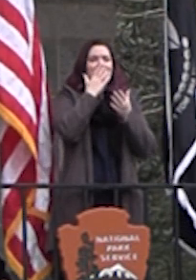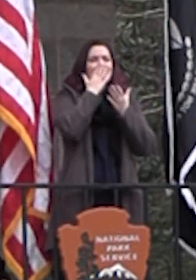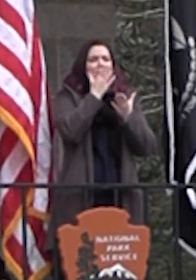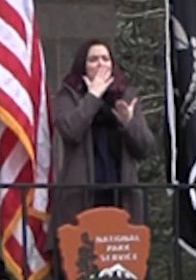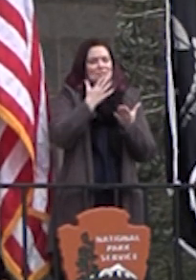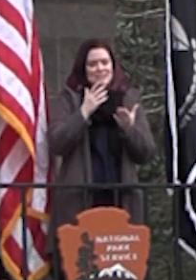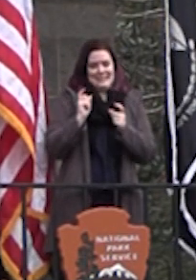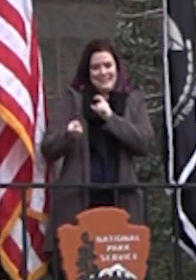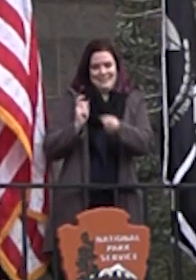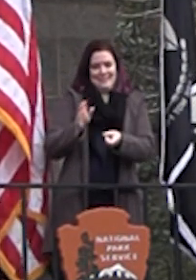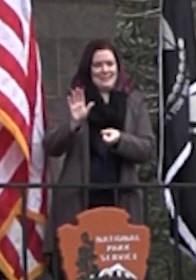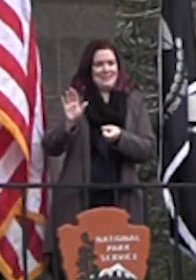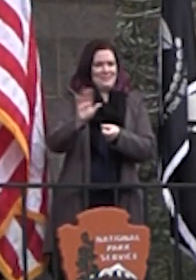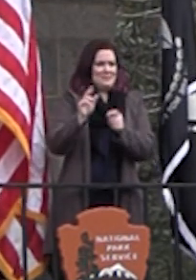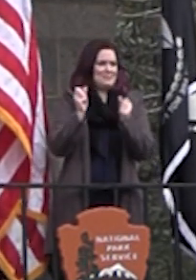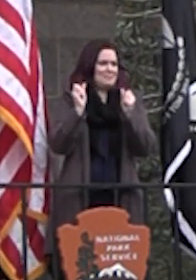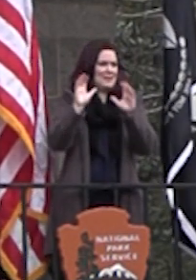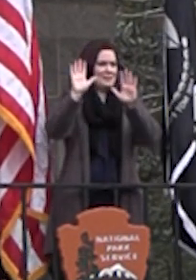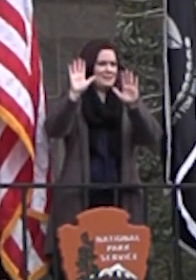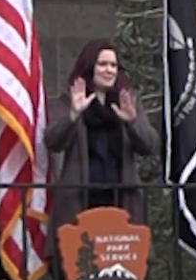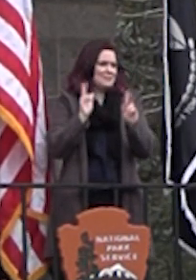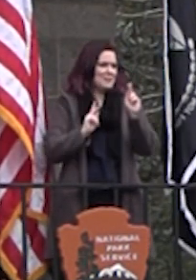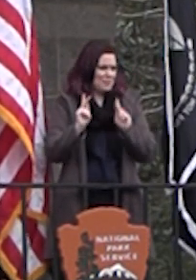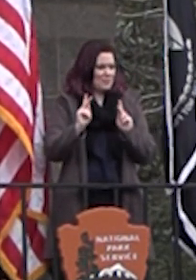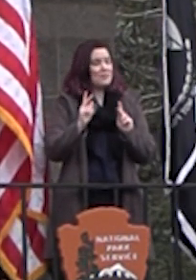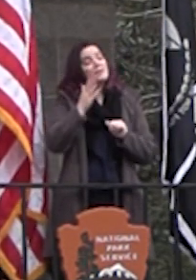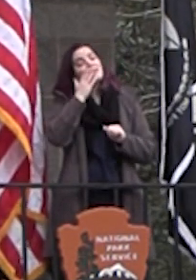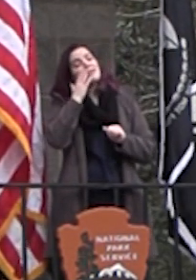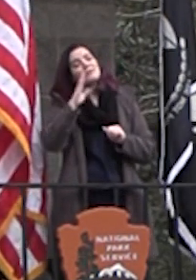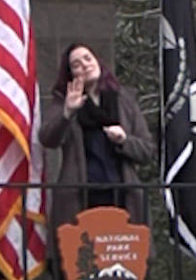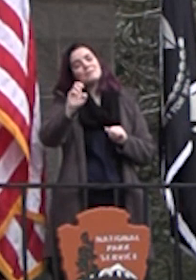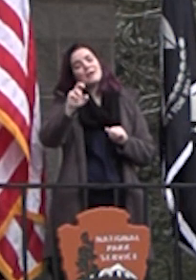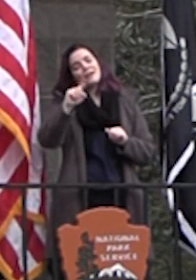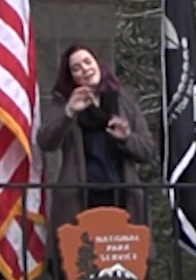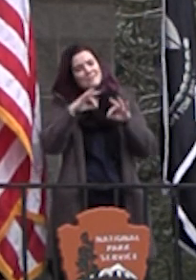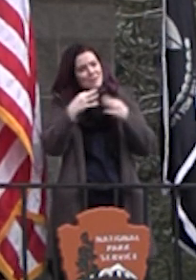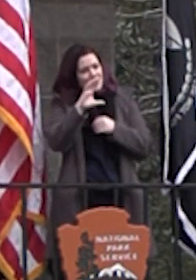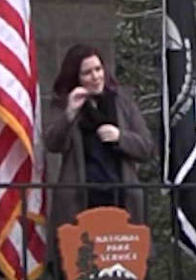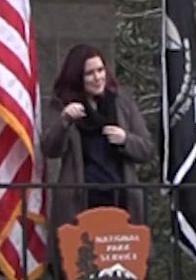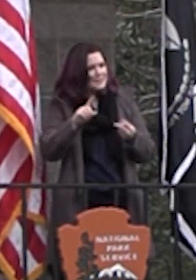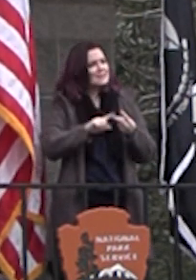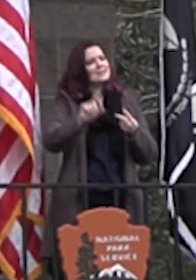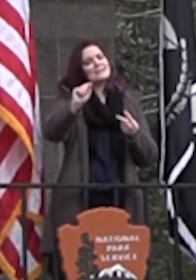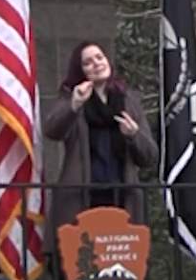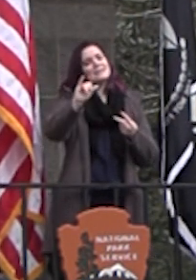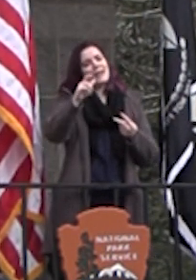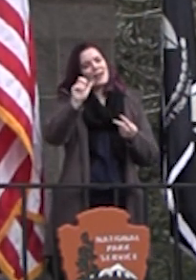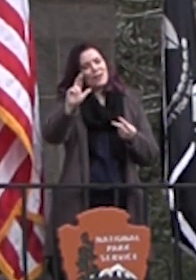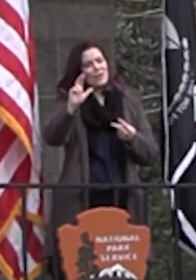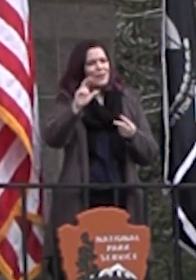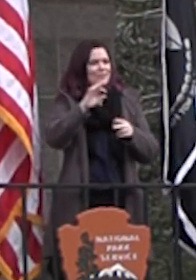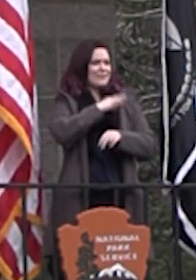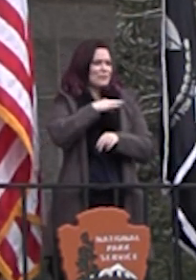generosity. We'd like to thank our Bennett Family of Companies, the Taylor Foundation, our Board of Directors, Mrs. Taylor, our